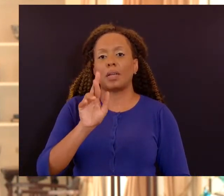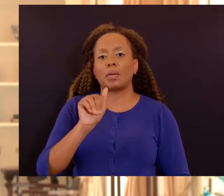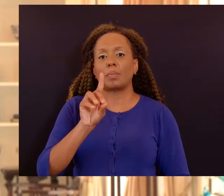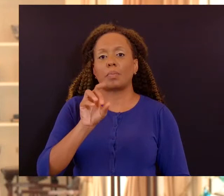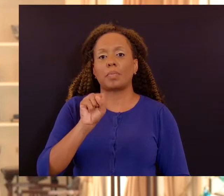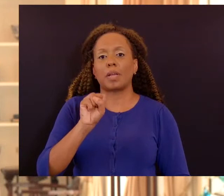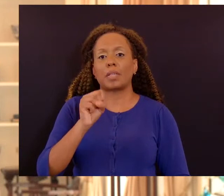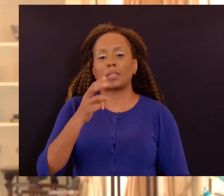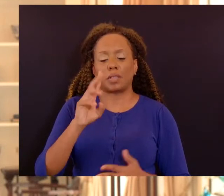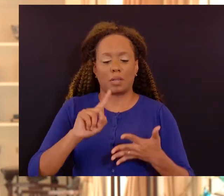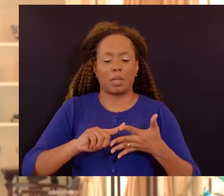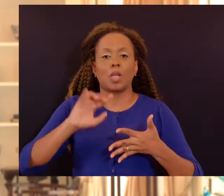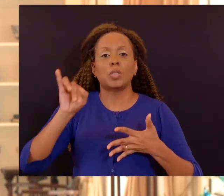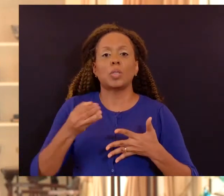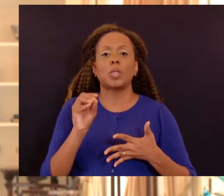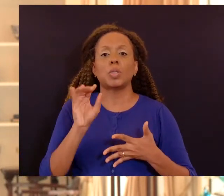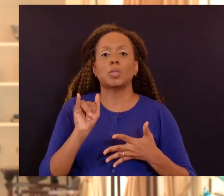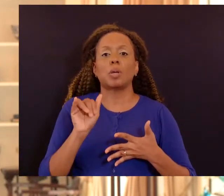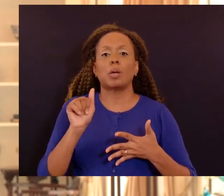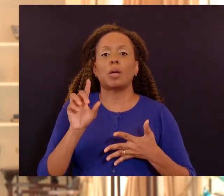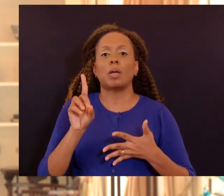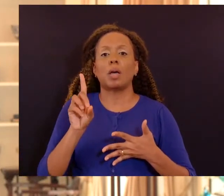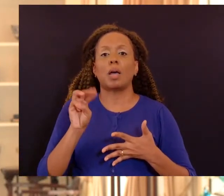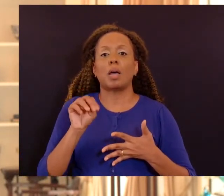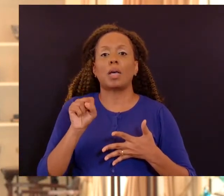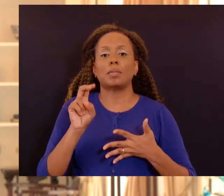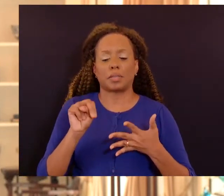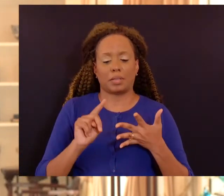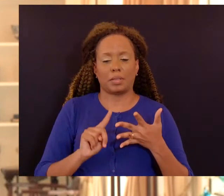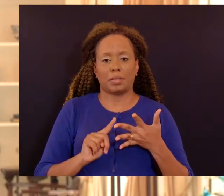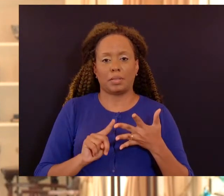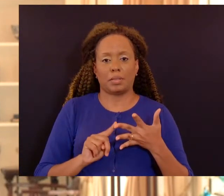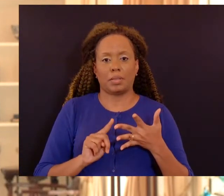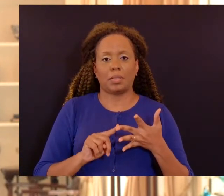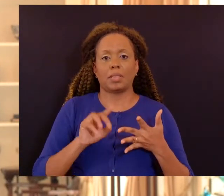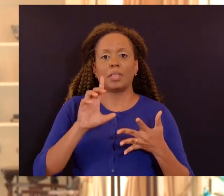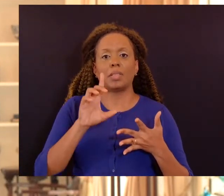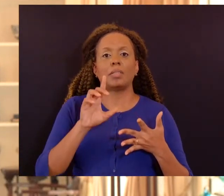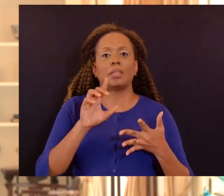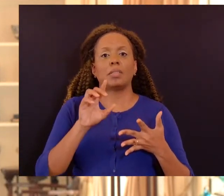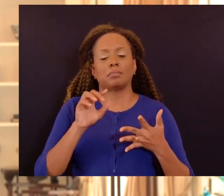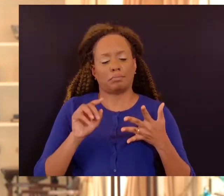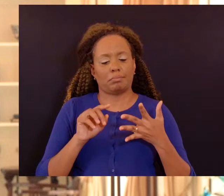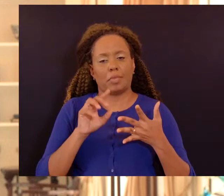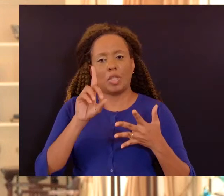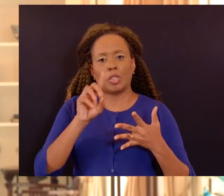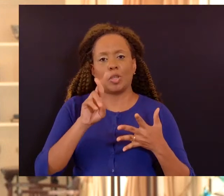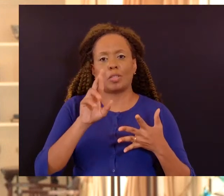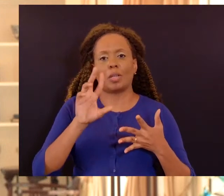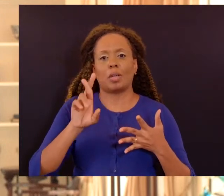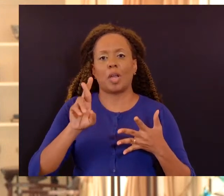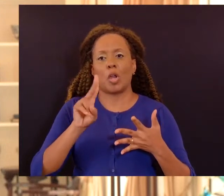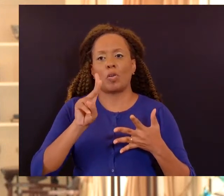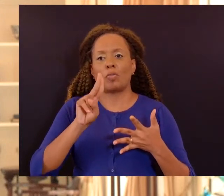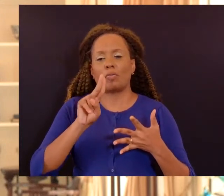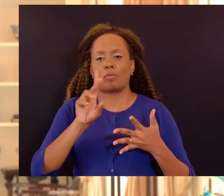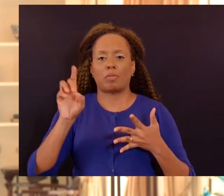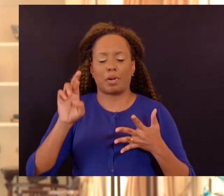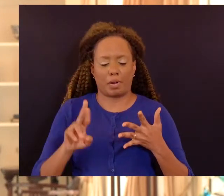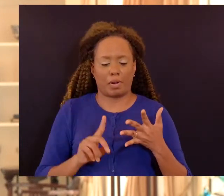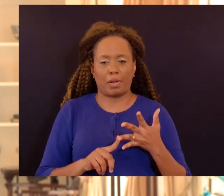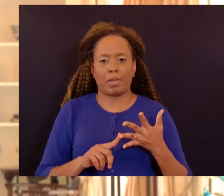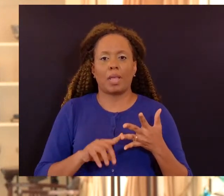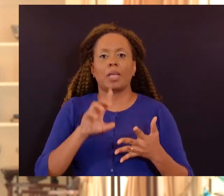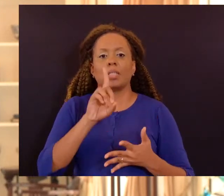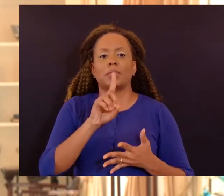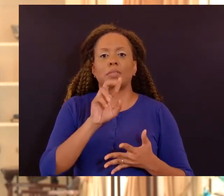Officer, Ms. Joy Adamson, the Deputy Chief Education Officer and Local Registrar, Dr. Roderick Rudder, and Director of Education Reform,